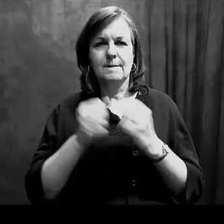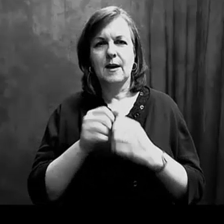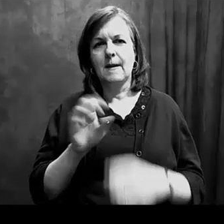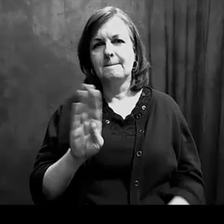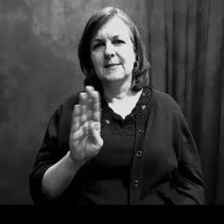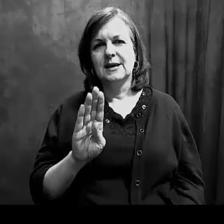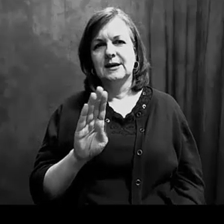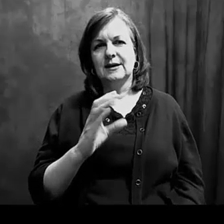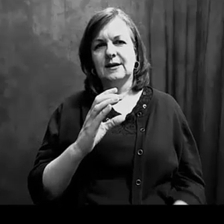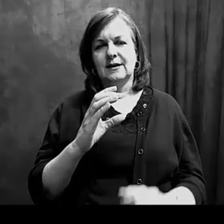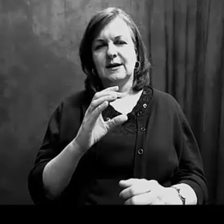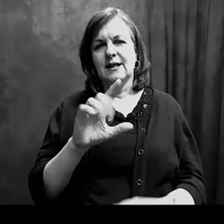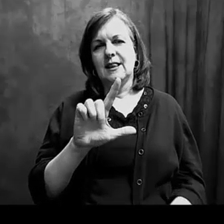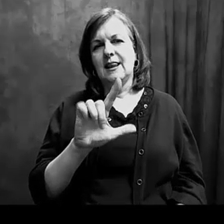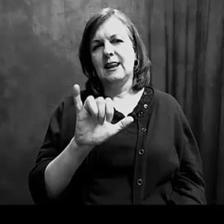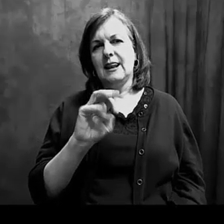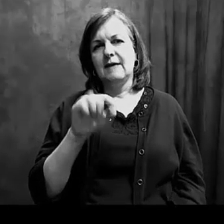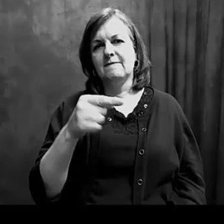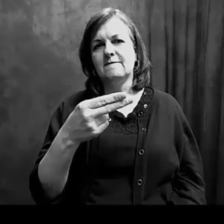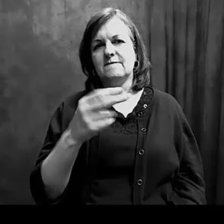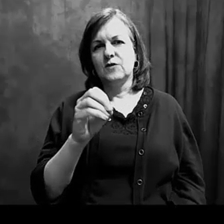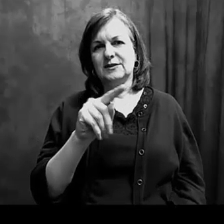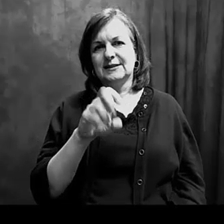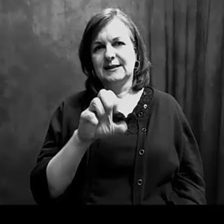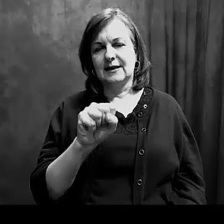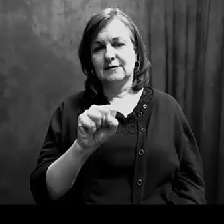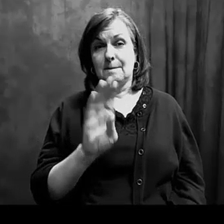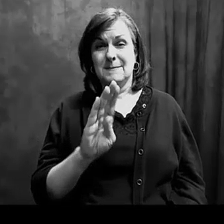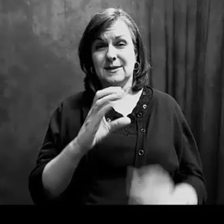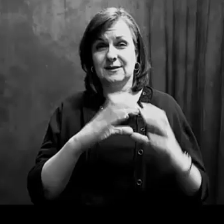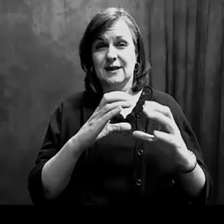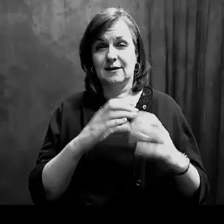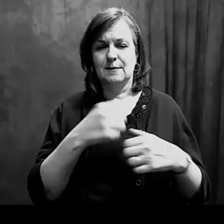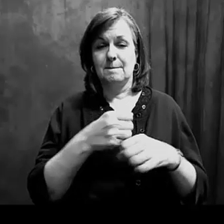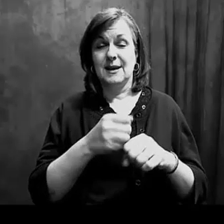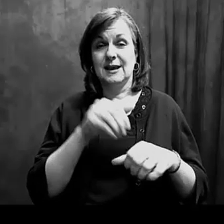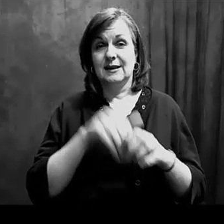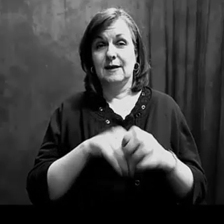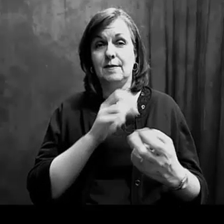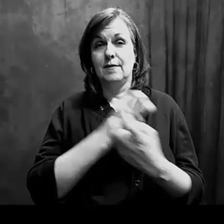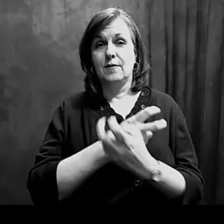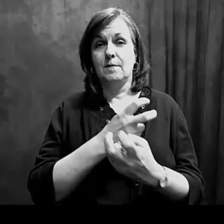cells. And these are made in the bone marrow.